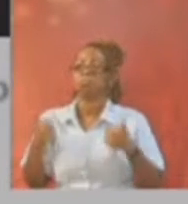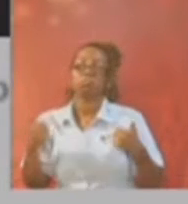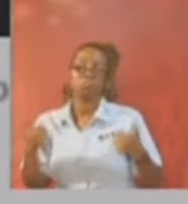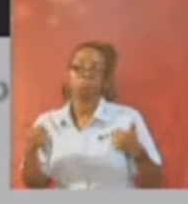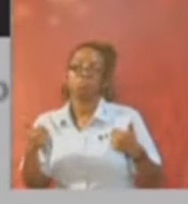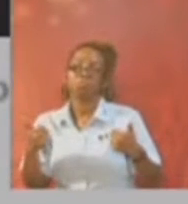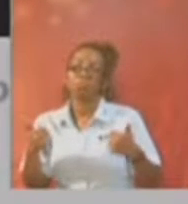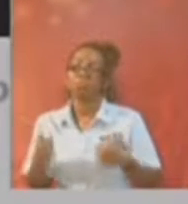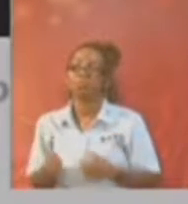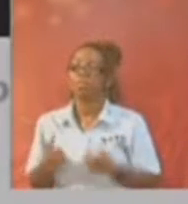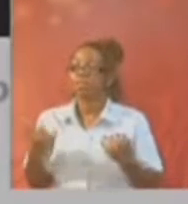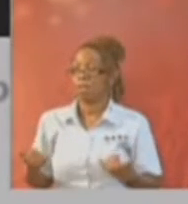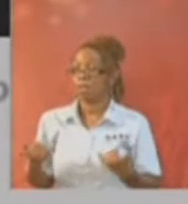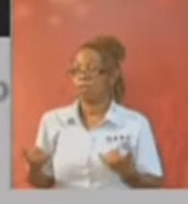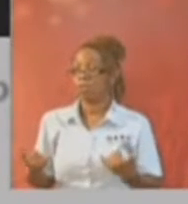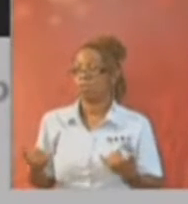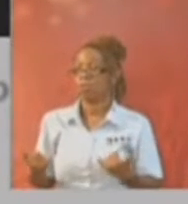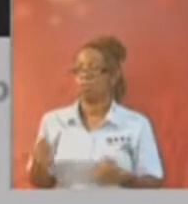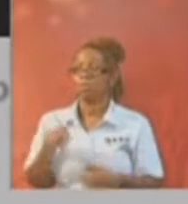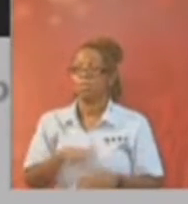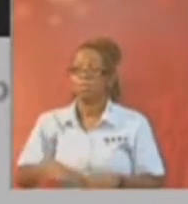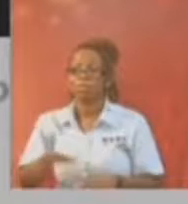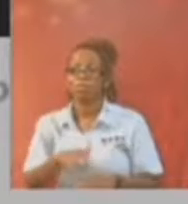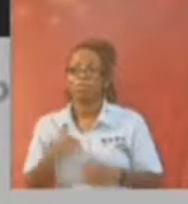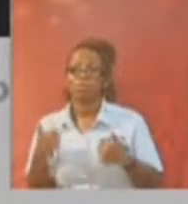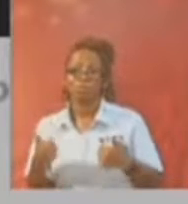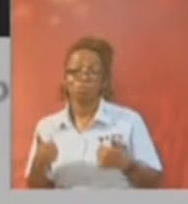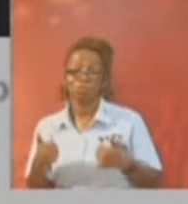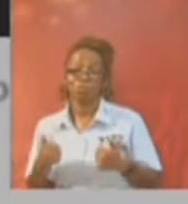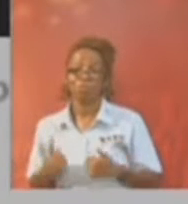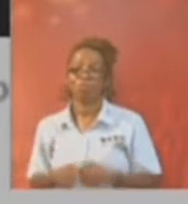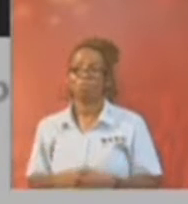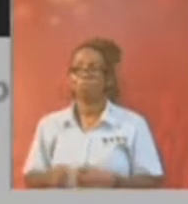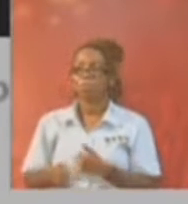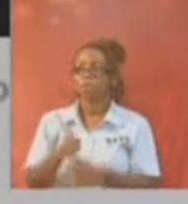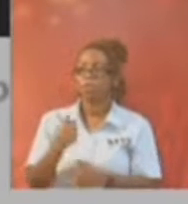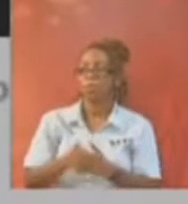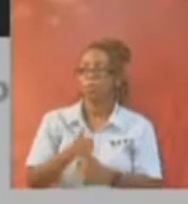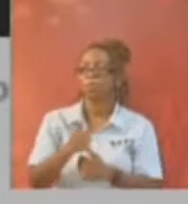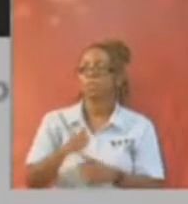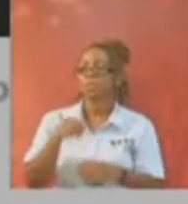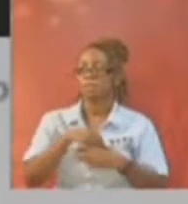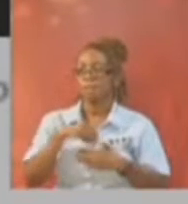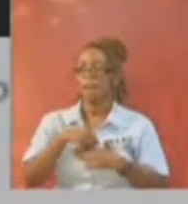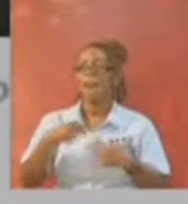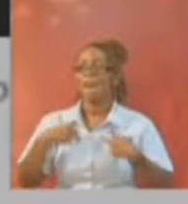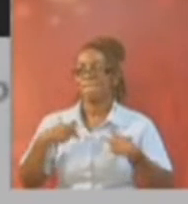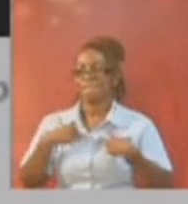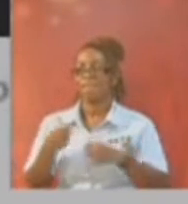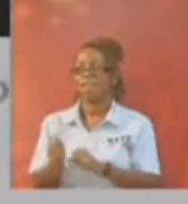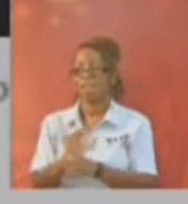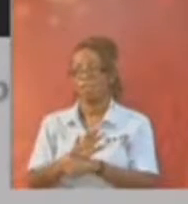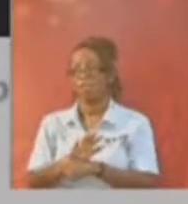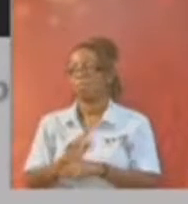patients who are stable without any symptoms is much larger than the existing symptomatic